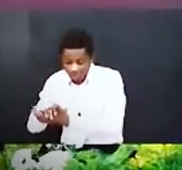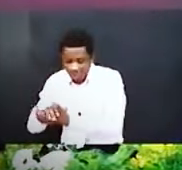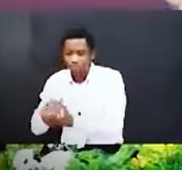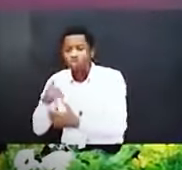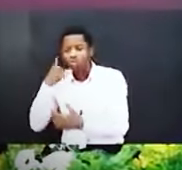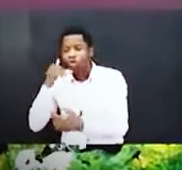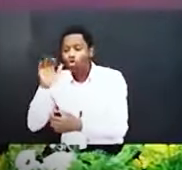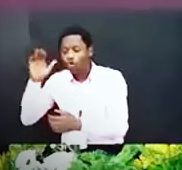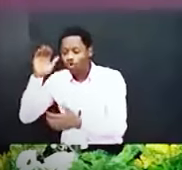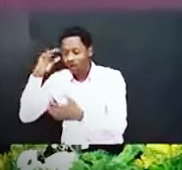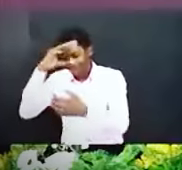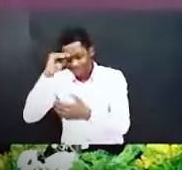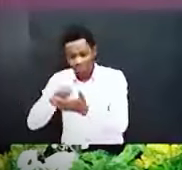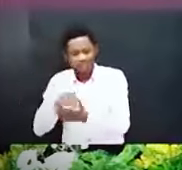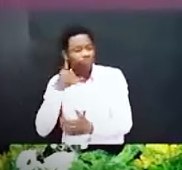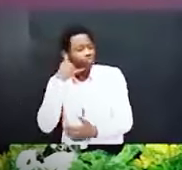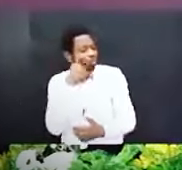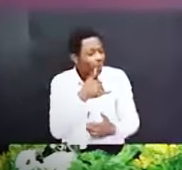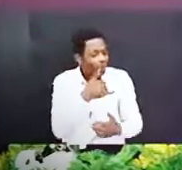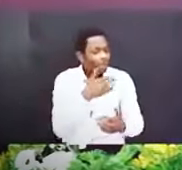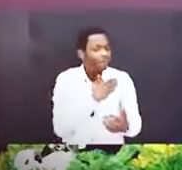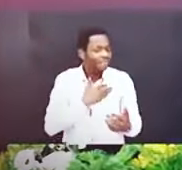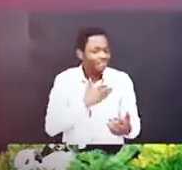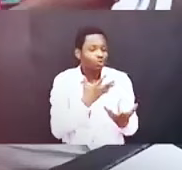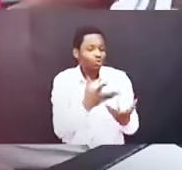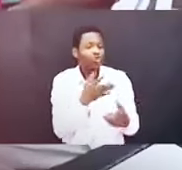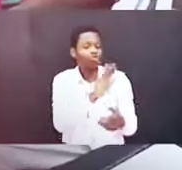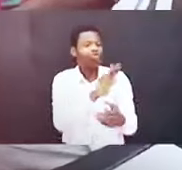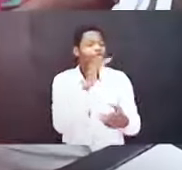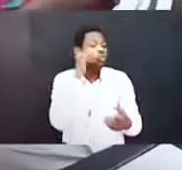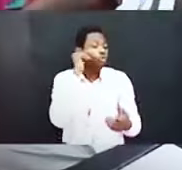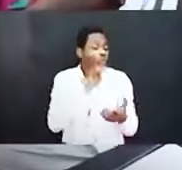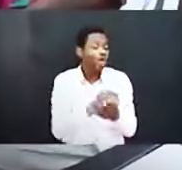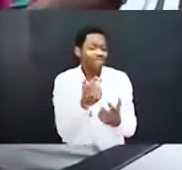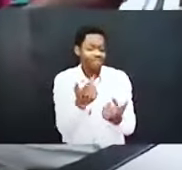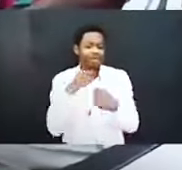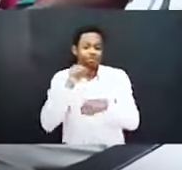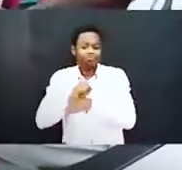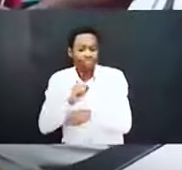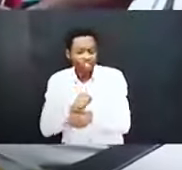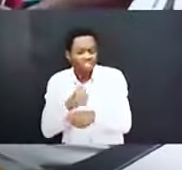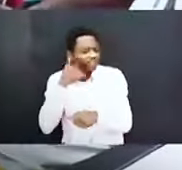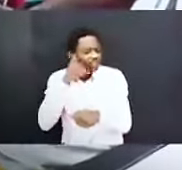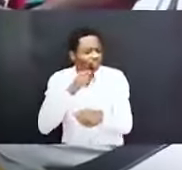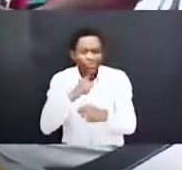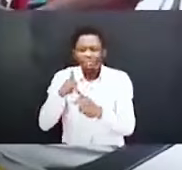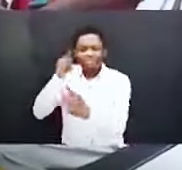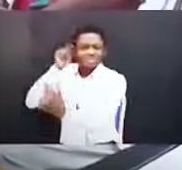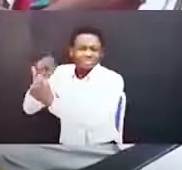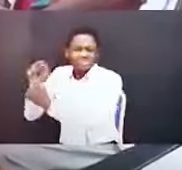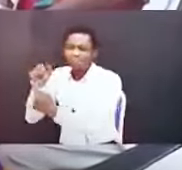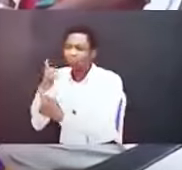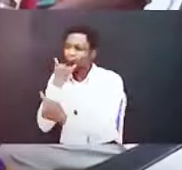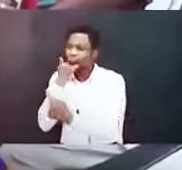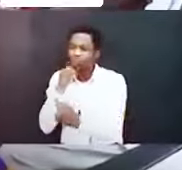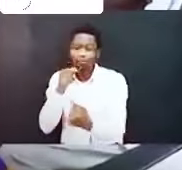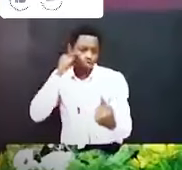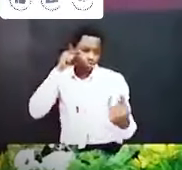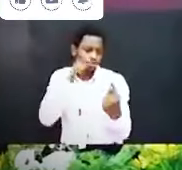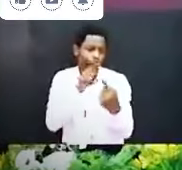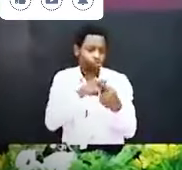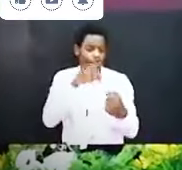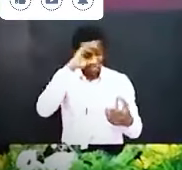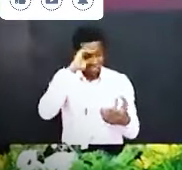dealing directly with the woman's leader all the time, especially in text messages. Can you come now?